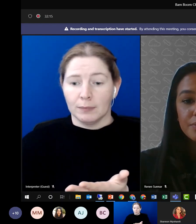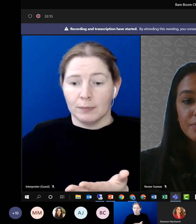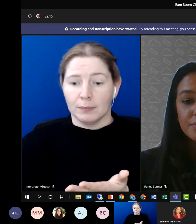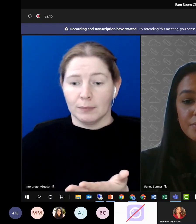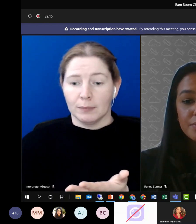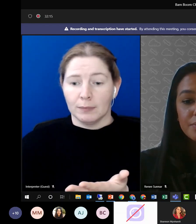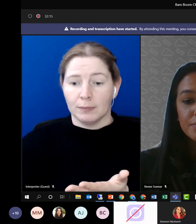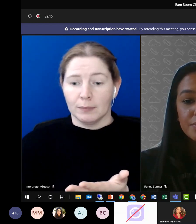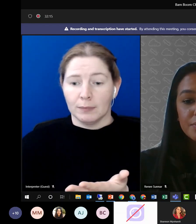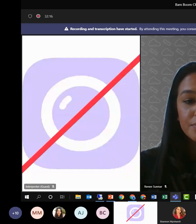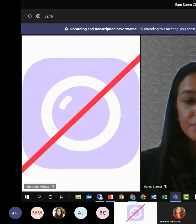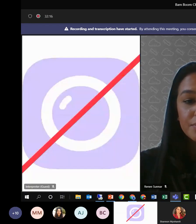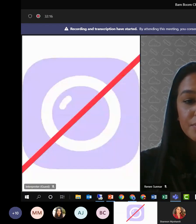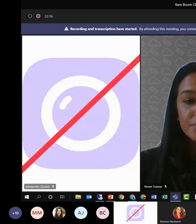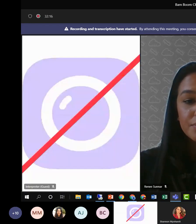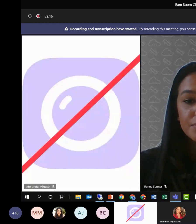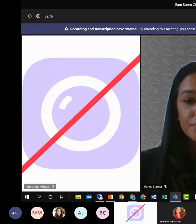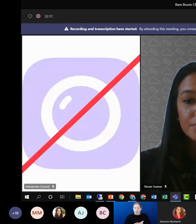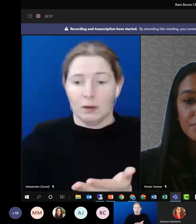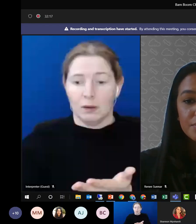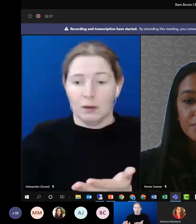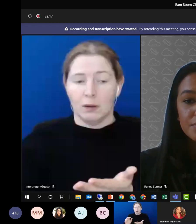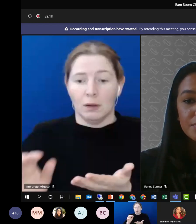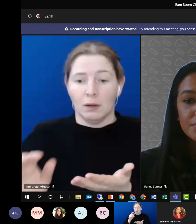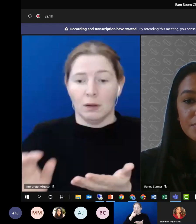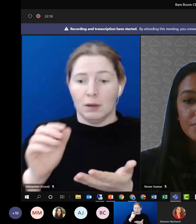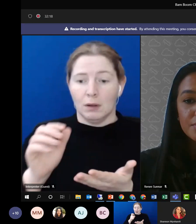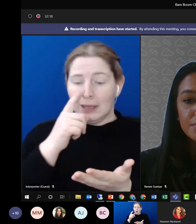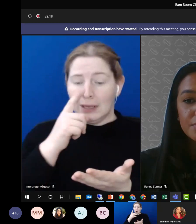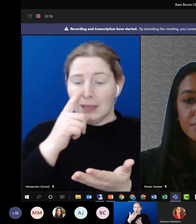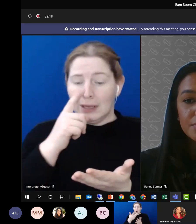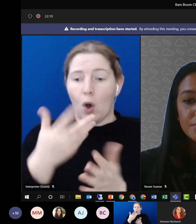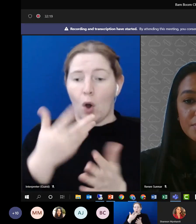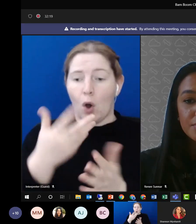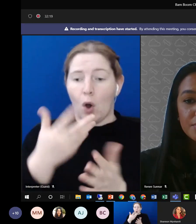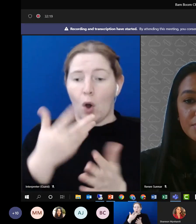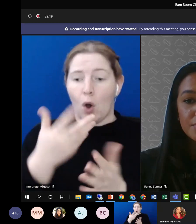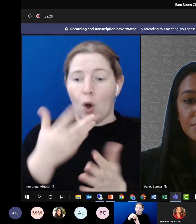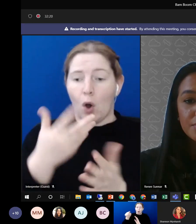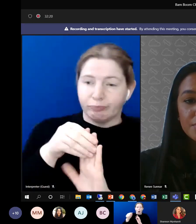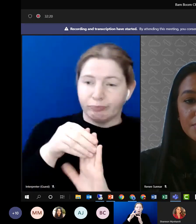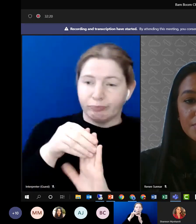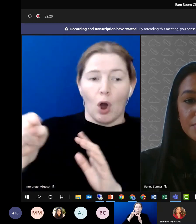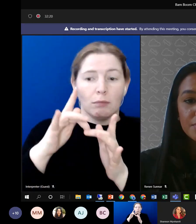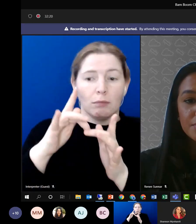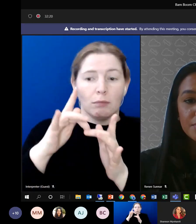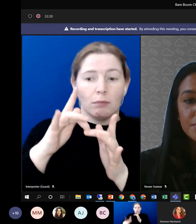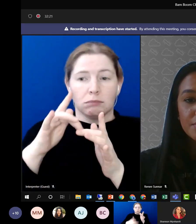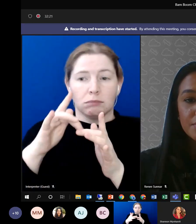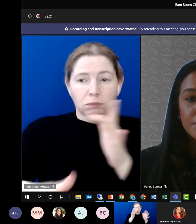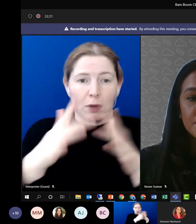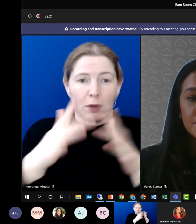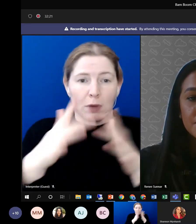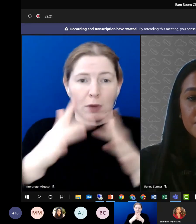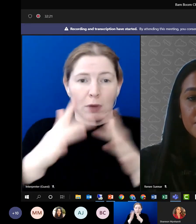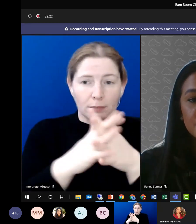can access the expense portal on a browser and do exactly the same as with the